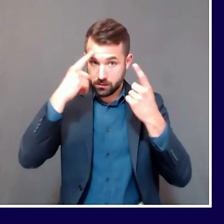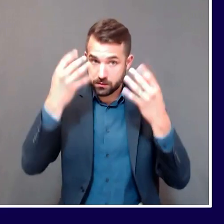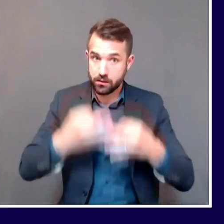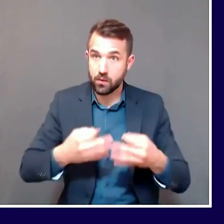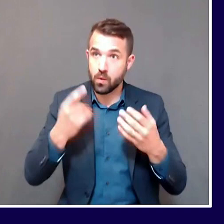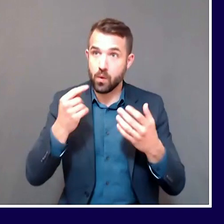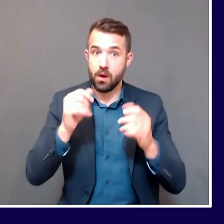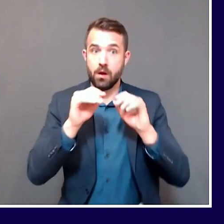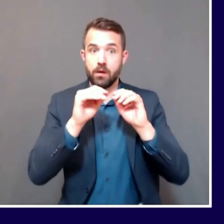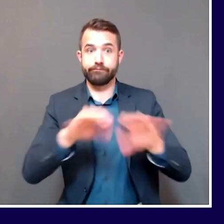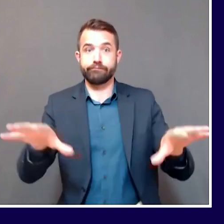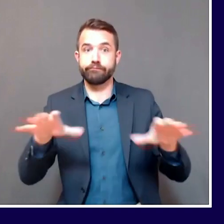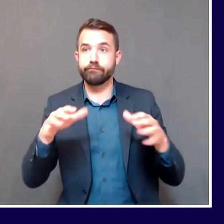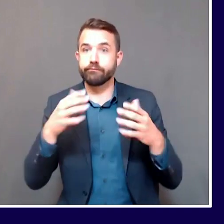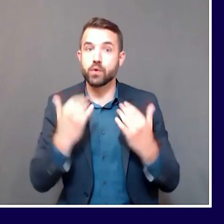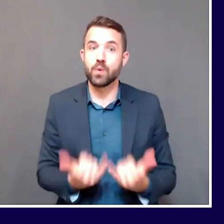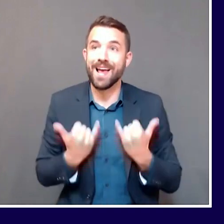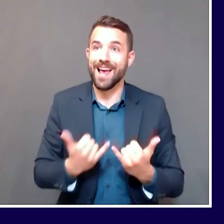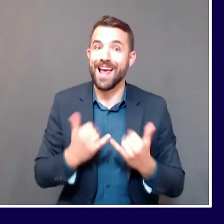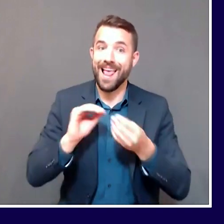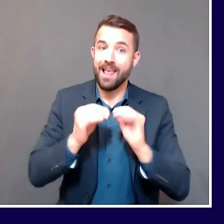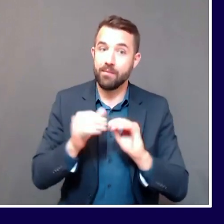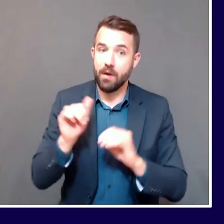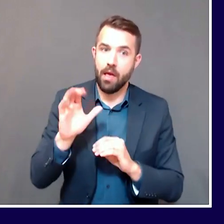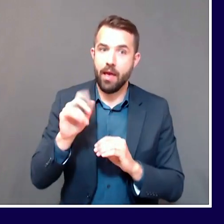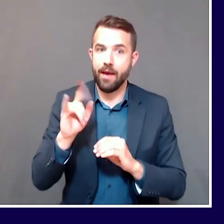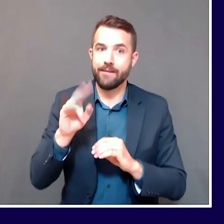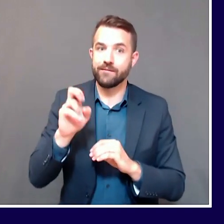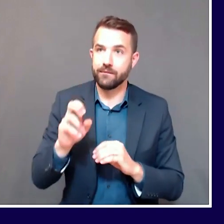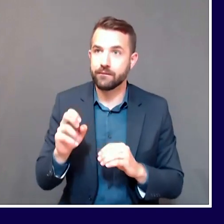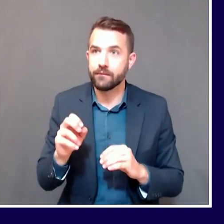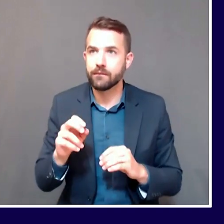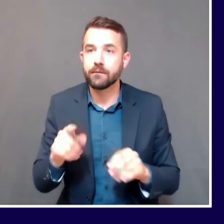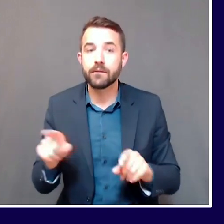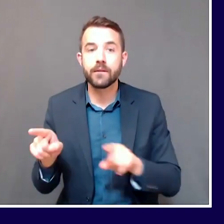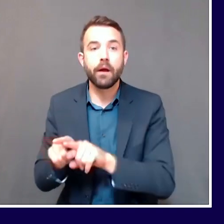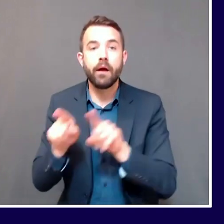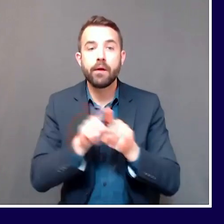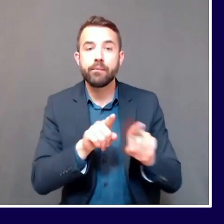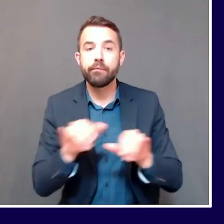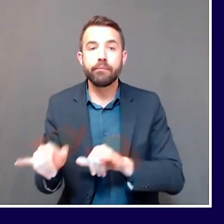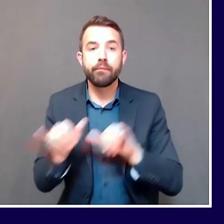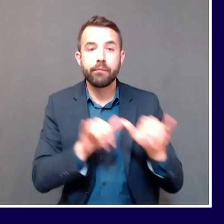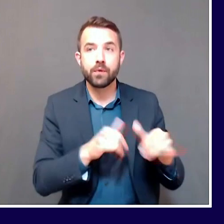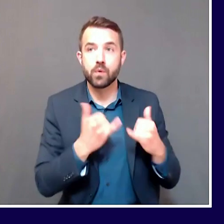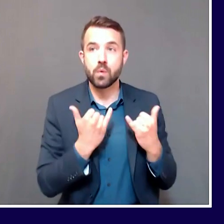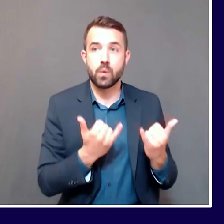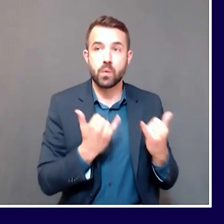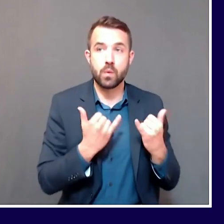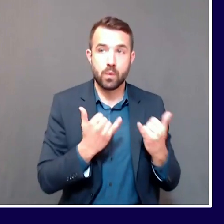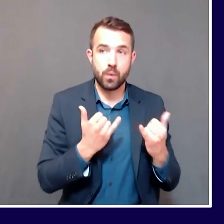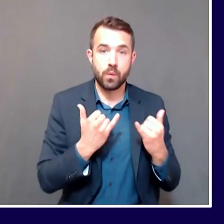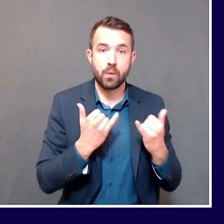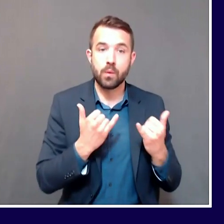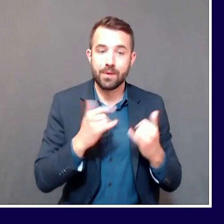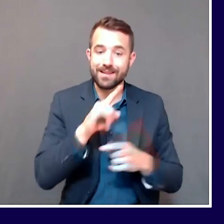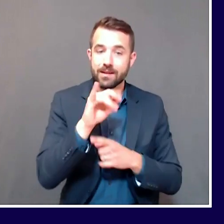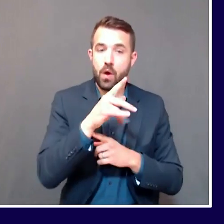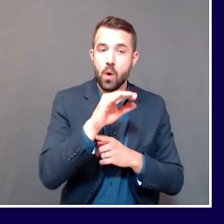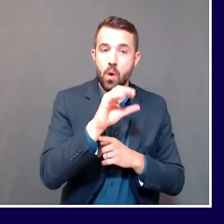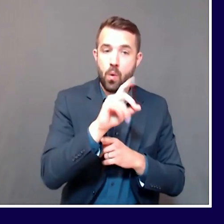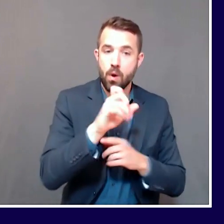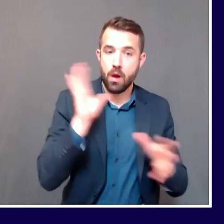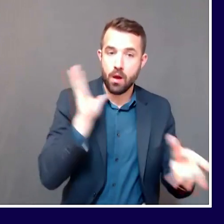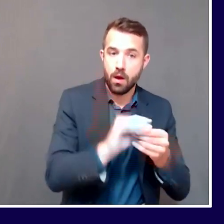being enough cases, kind of like it was for making the decision to release just the total case numbers at the zip code